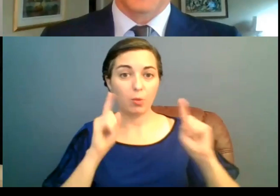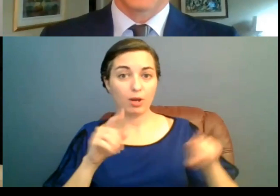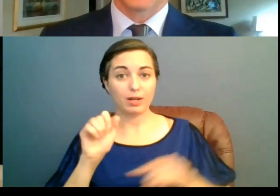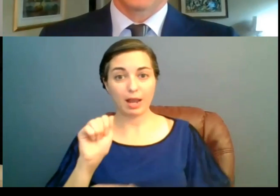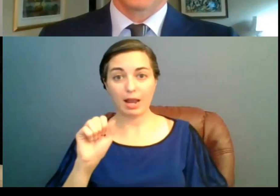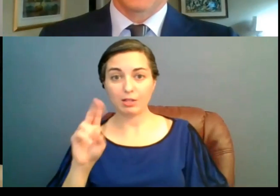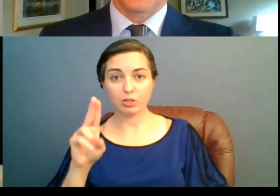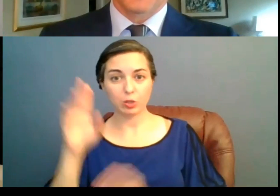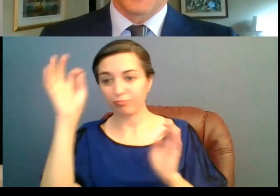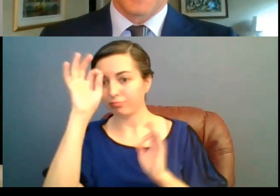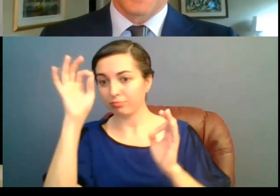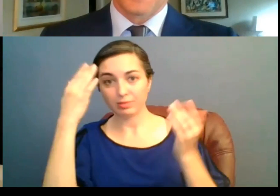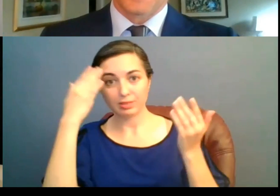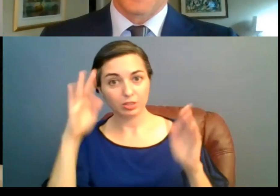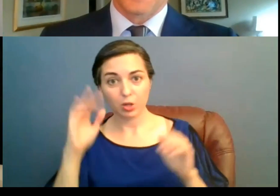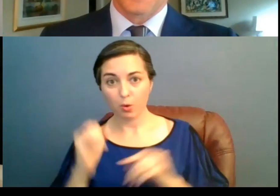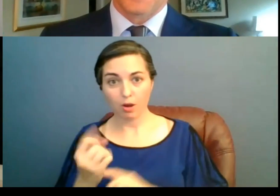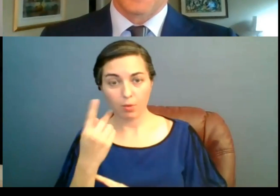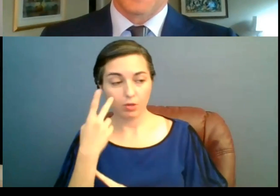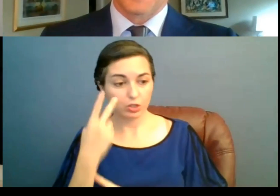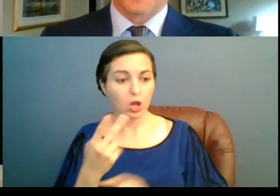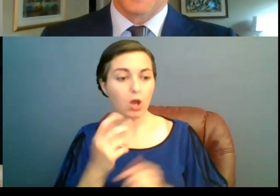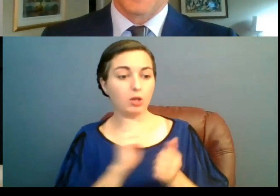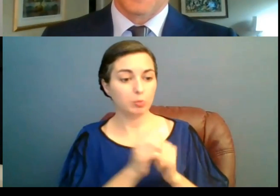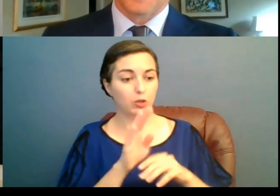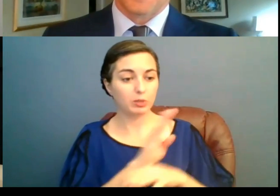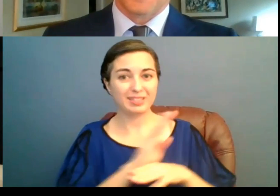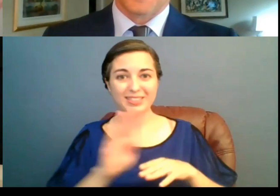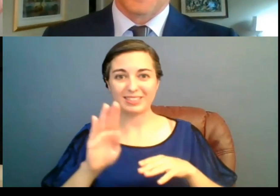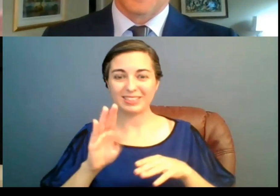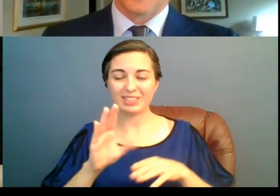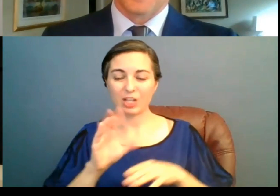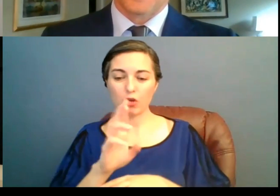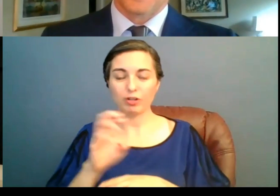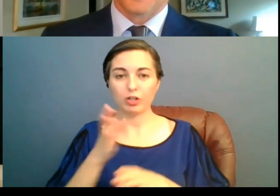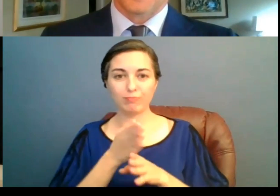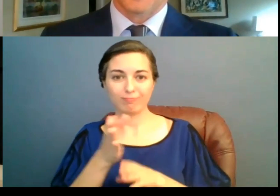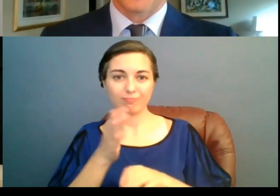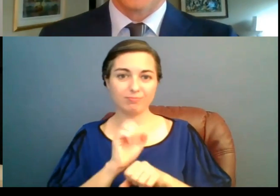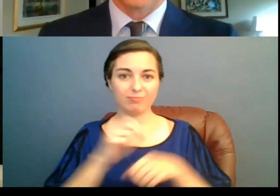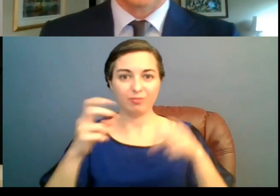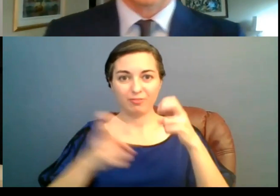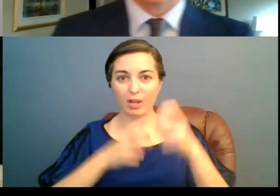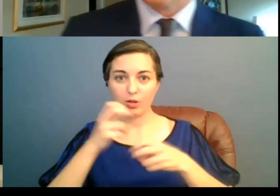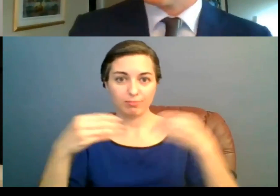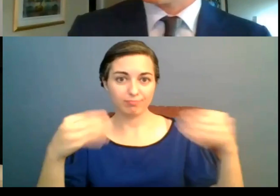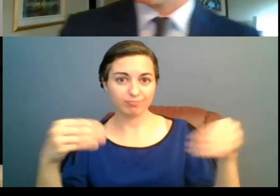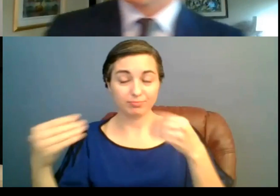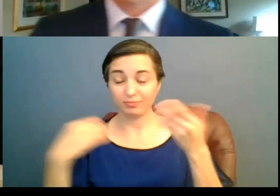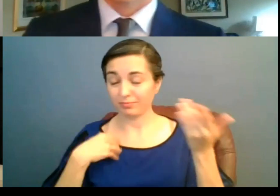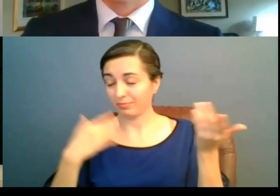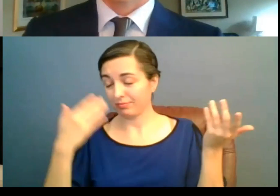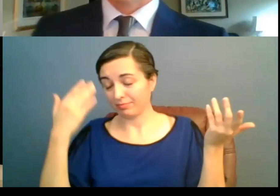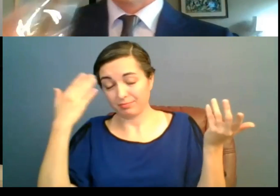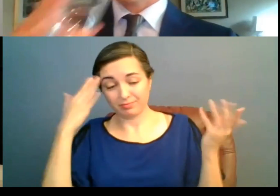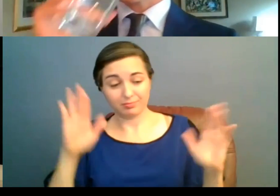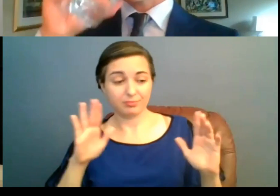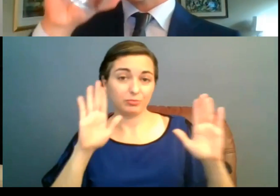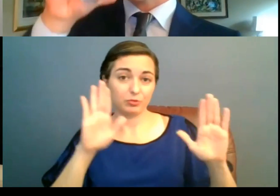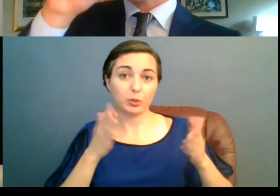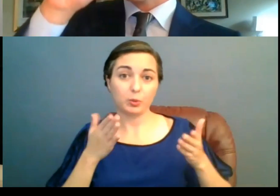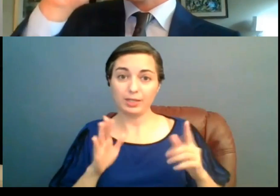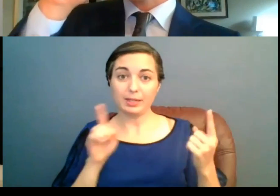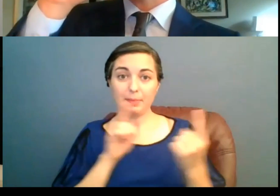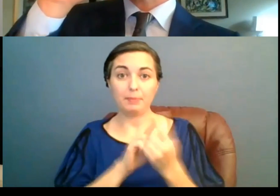anybody, and saw that there was going to be a sports business career fair and thought, what the heck, I'll go. I don't know. It's a great way to meet people. So I